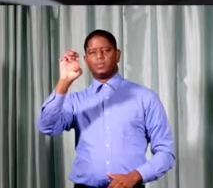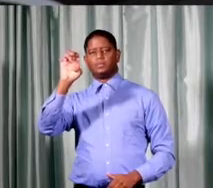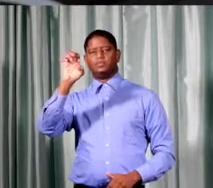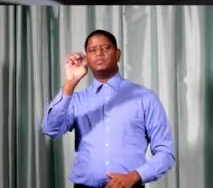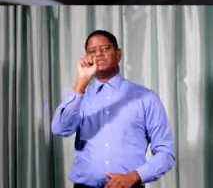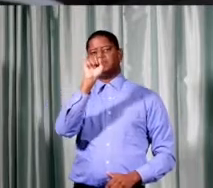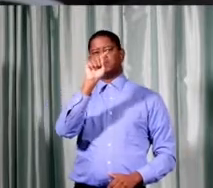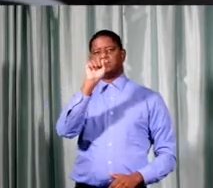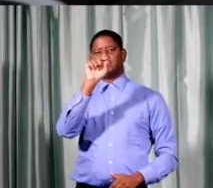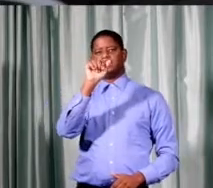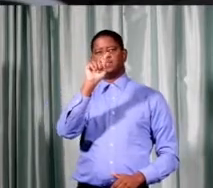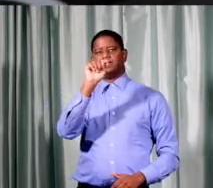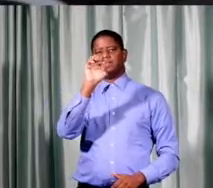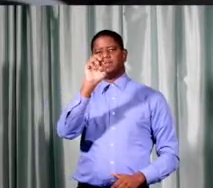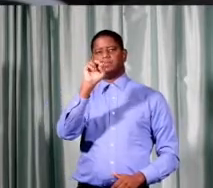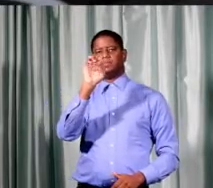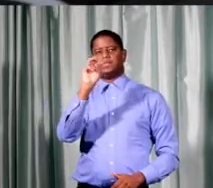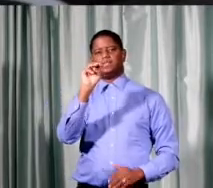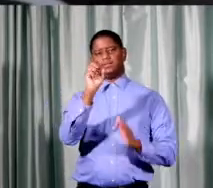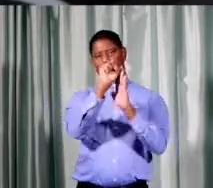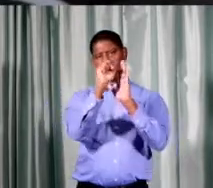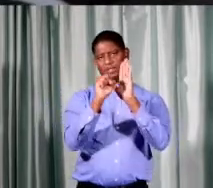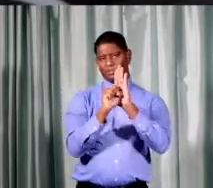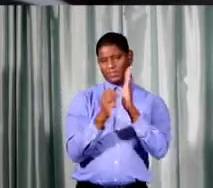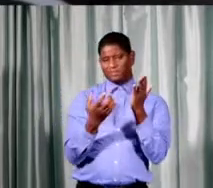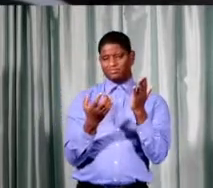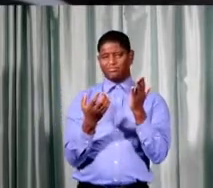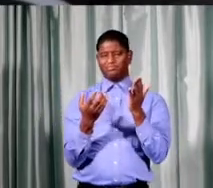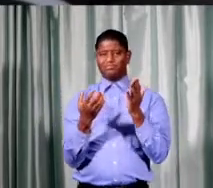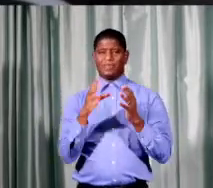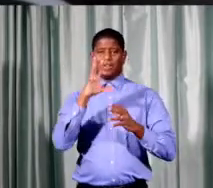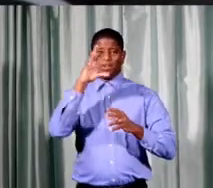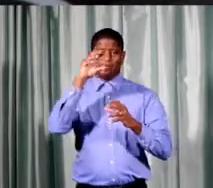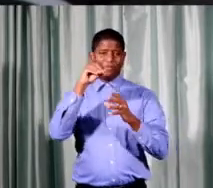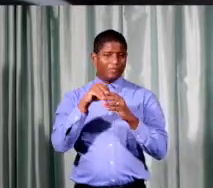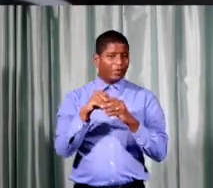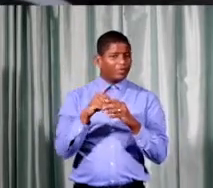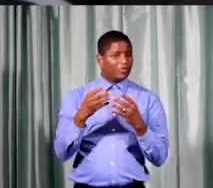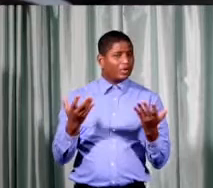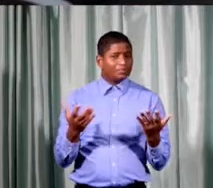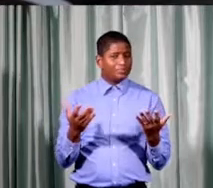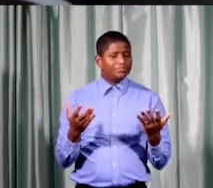Correct? The name you know tends to tell your age.